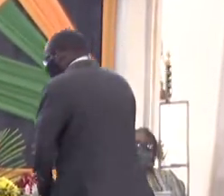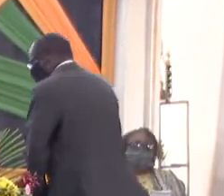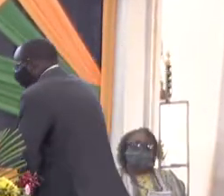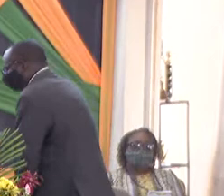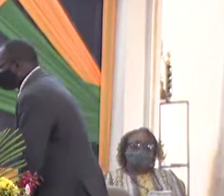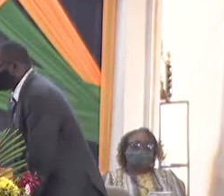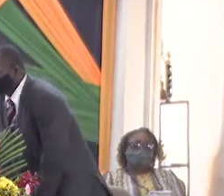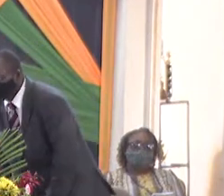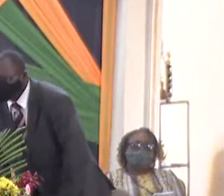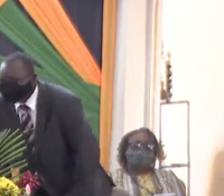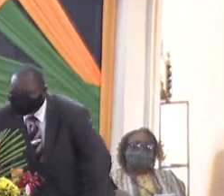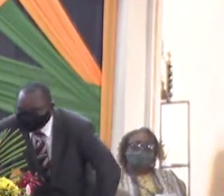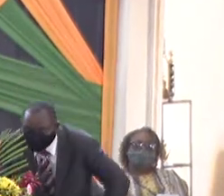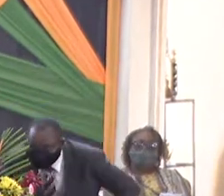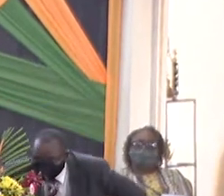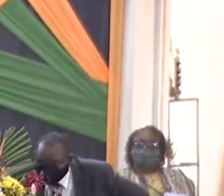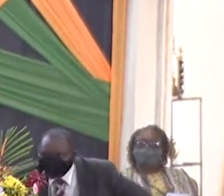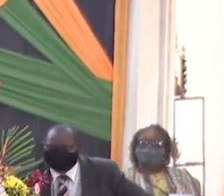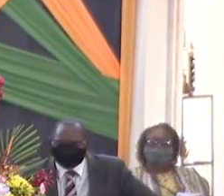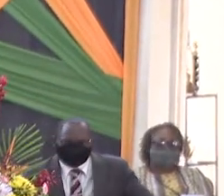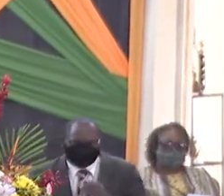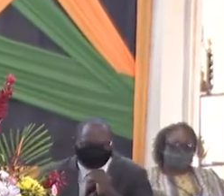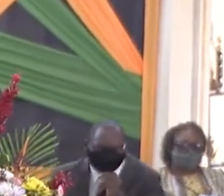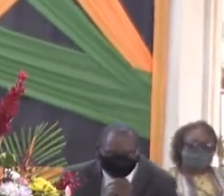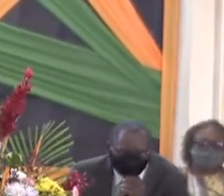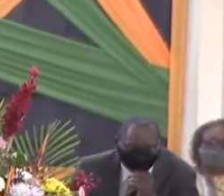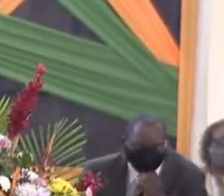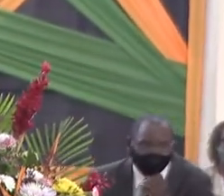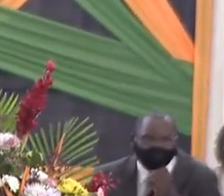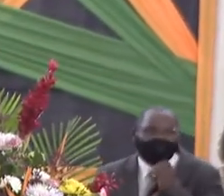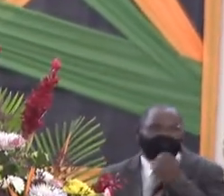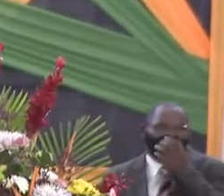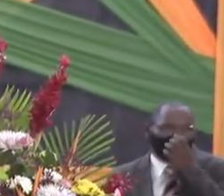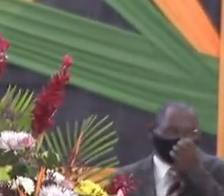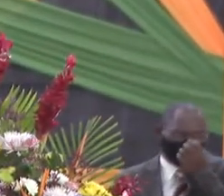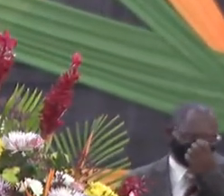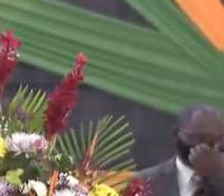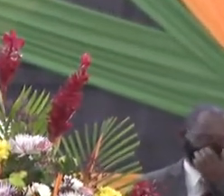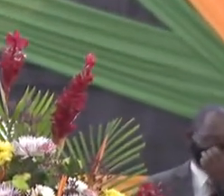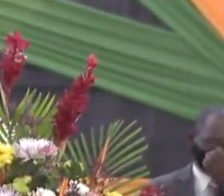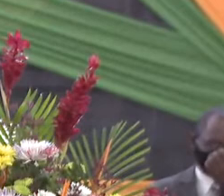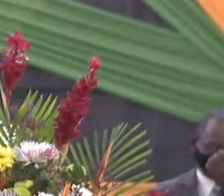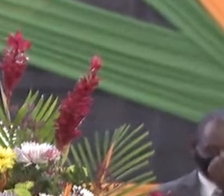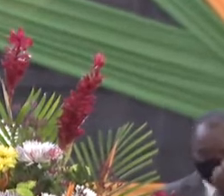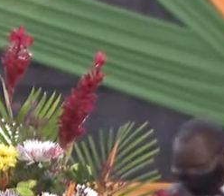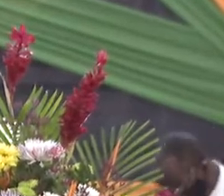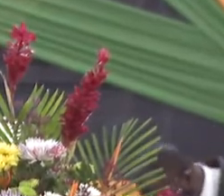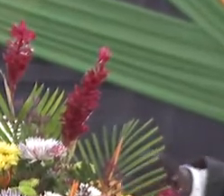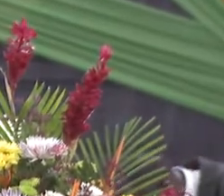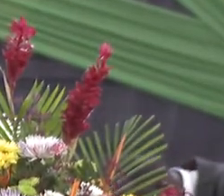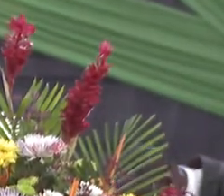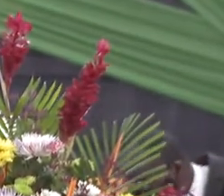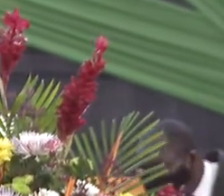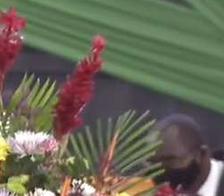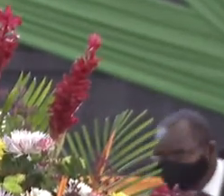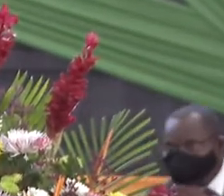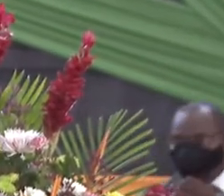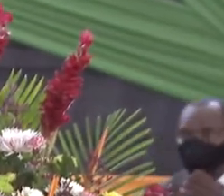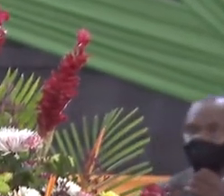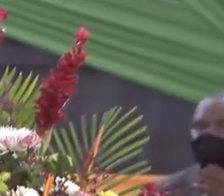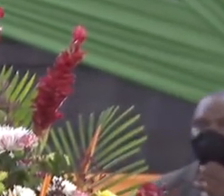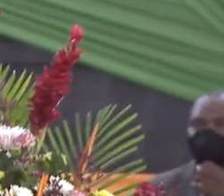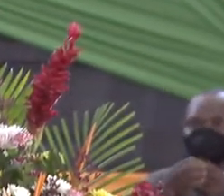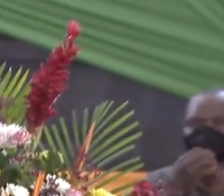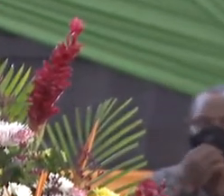Song Finals. You can vote via text or you can vote via the app for your song. In addition